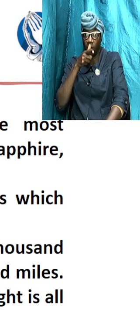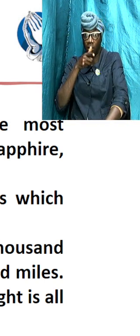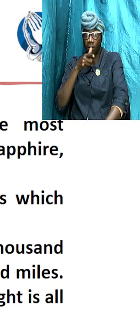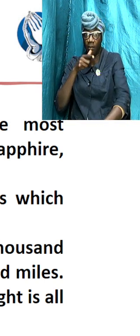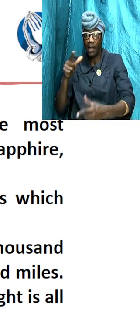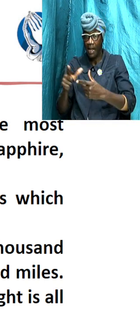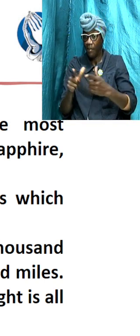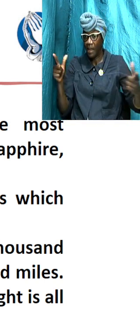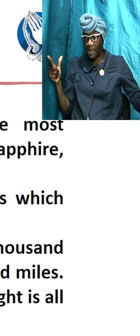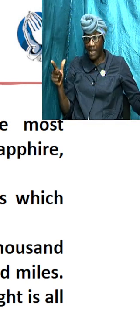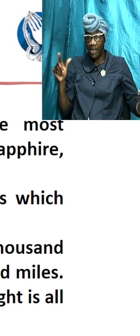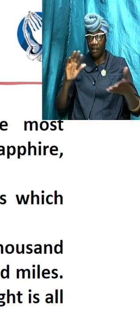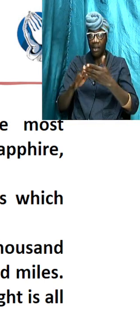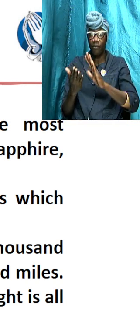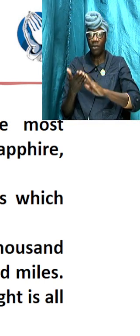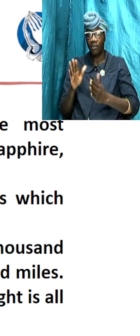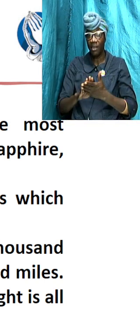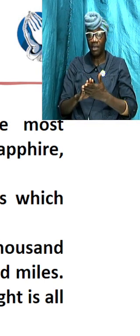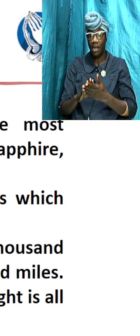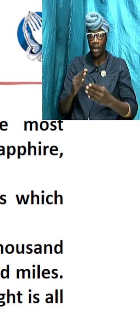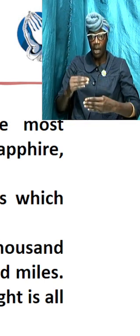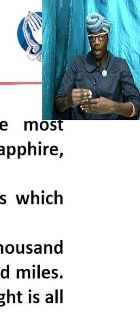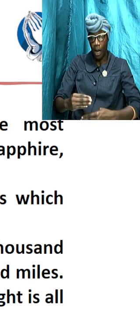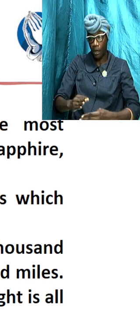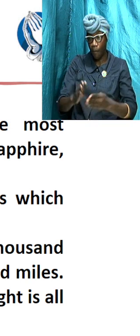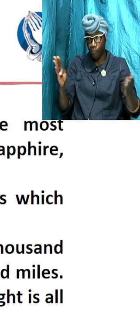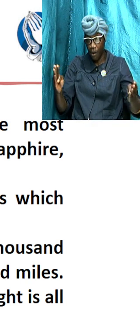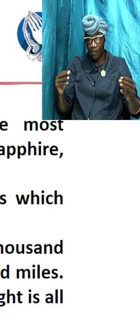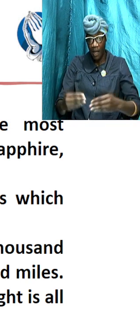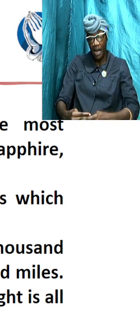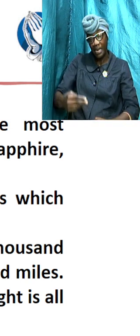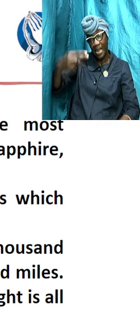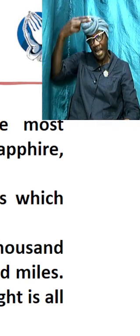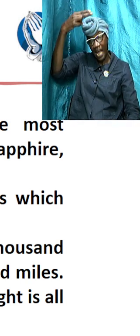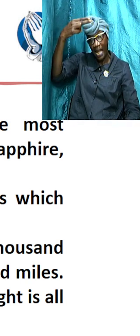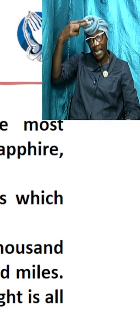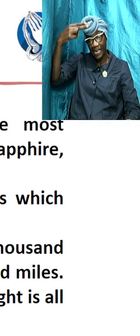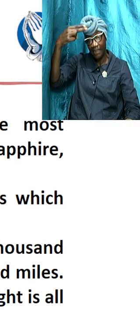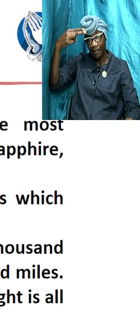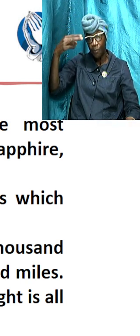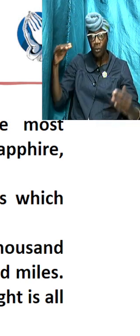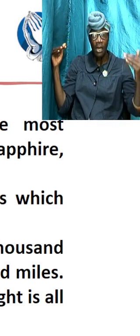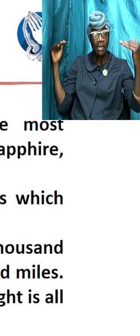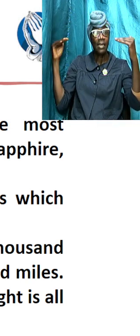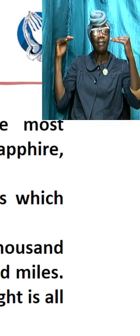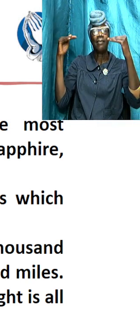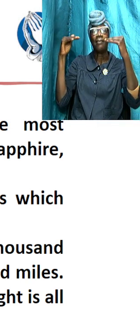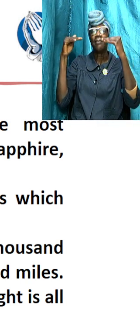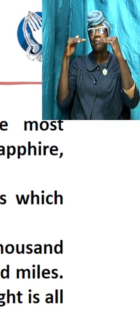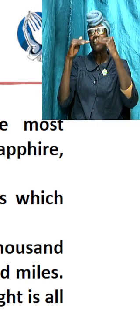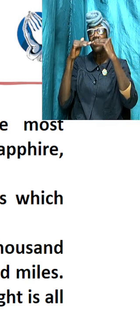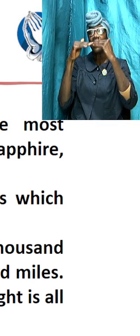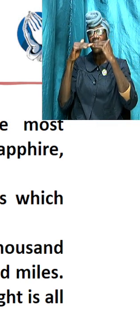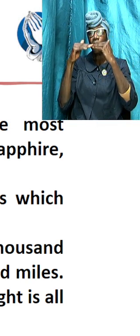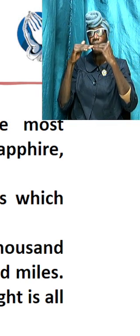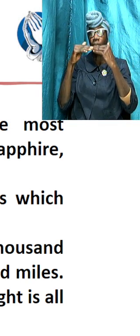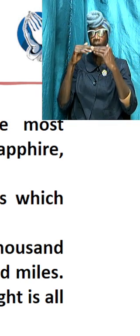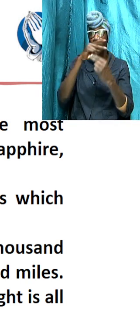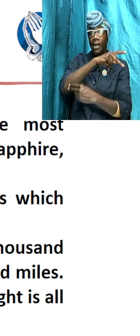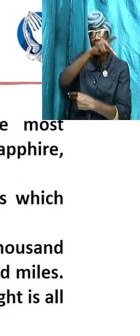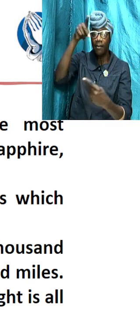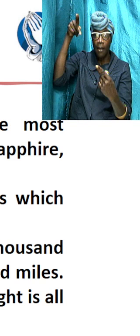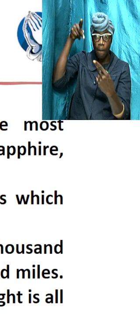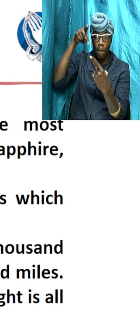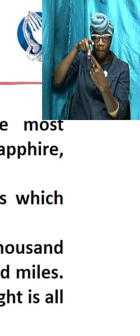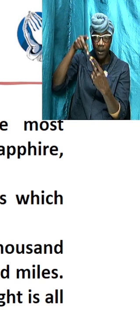of the city and the breadth of the city and the height of the city are all equal. In other words, it's a perfect cube. What